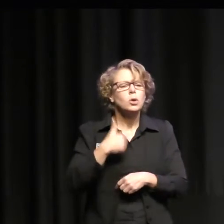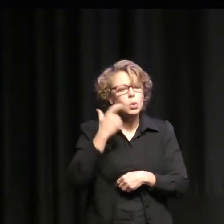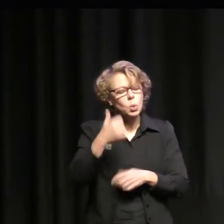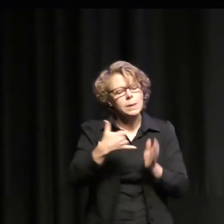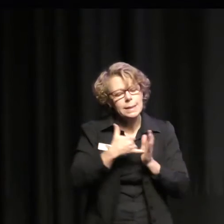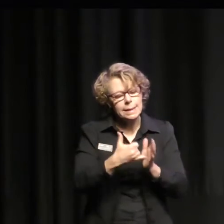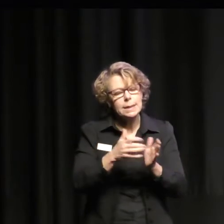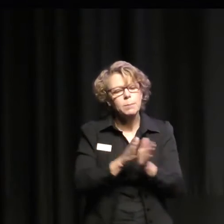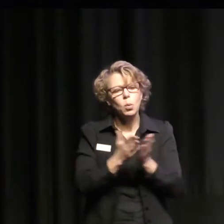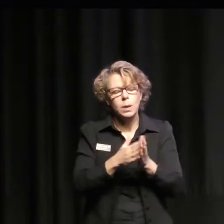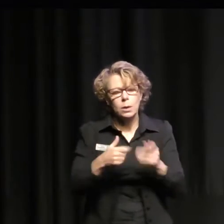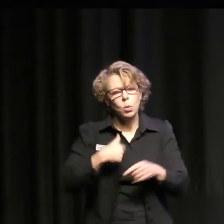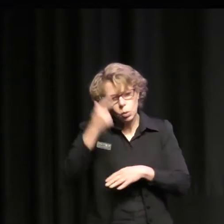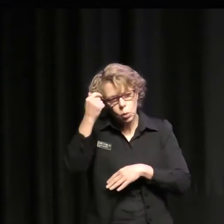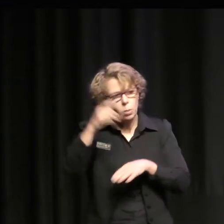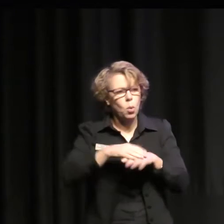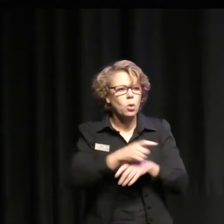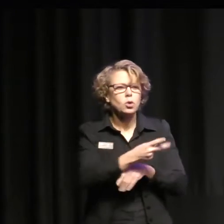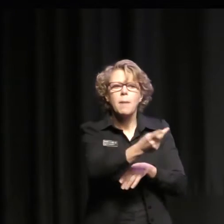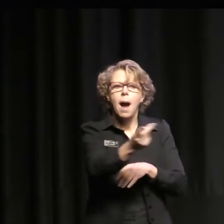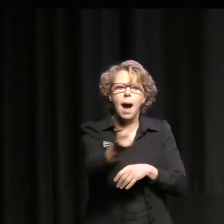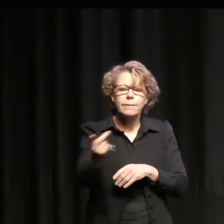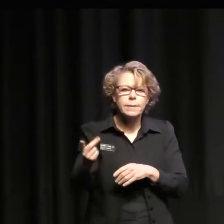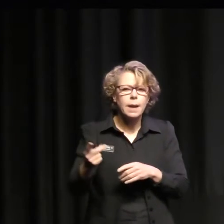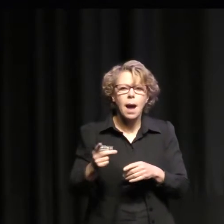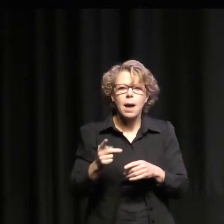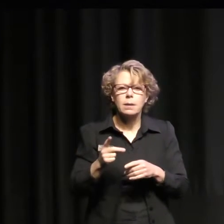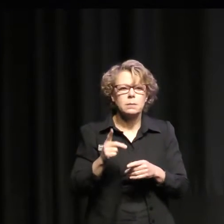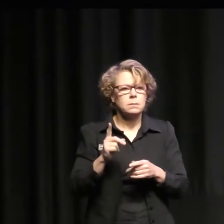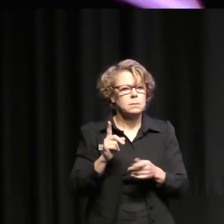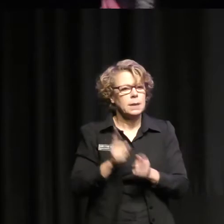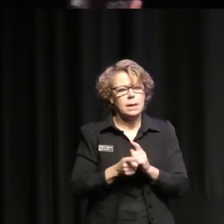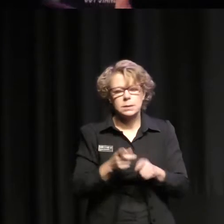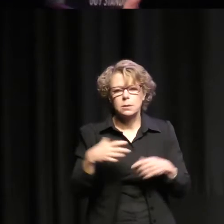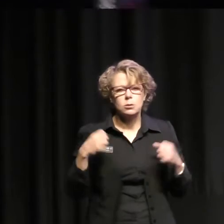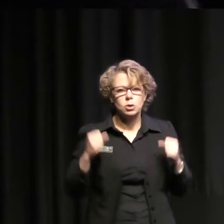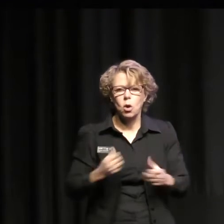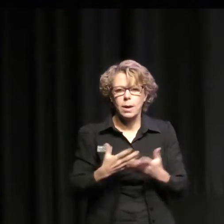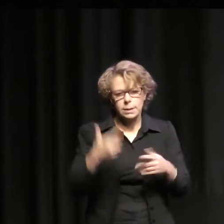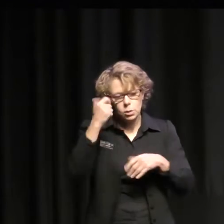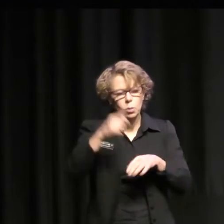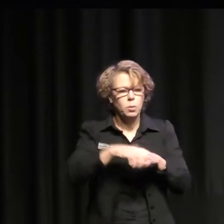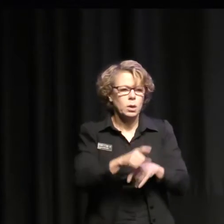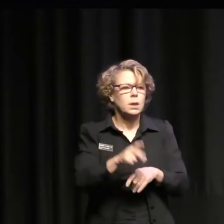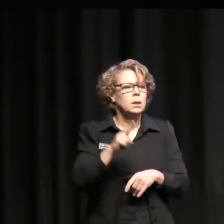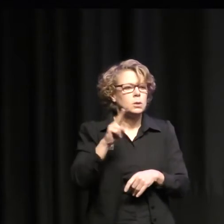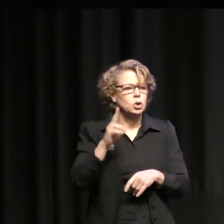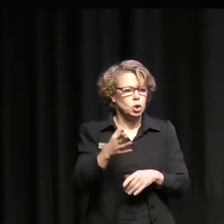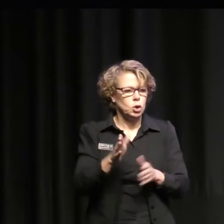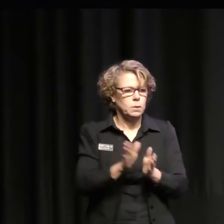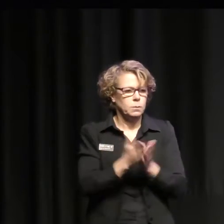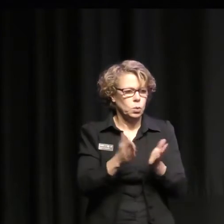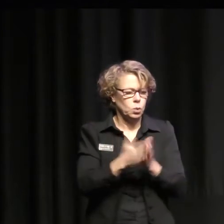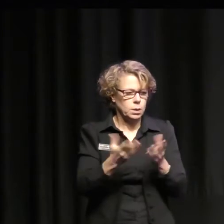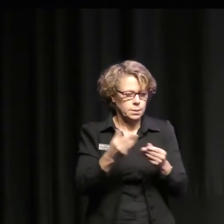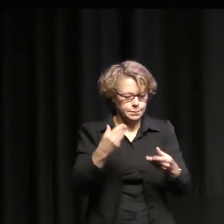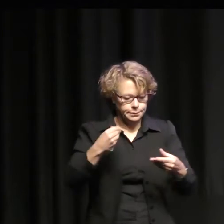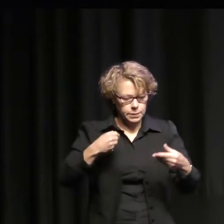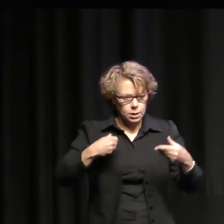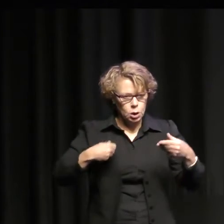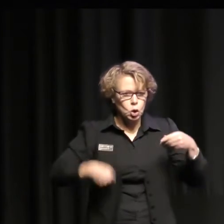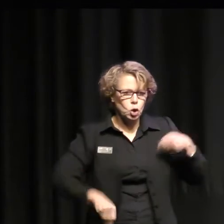believe and you're not sure if anybody else will. The new book that's just come out is called The Corruption of